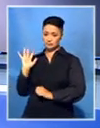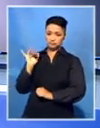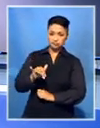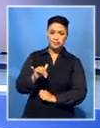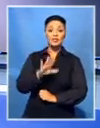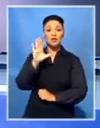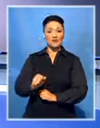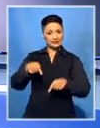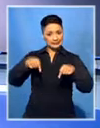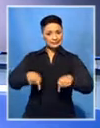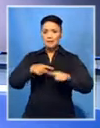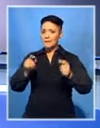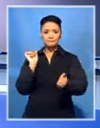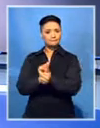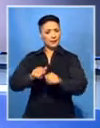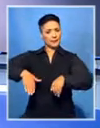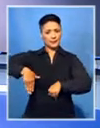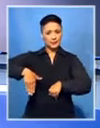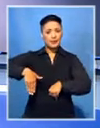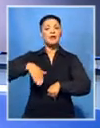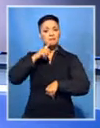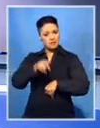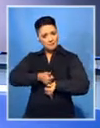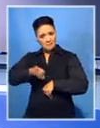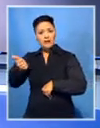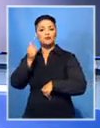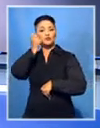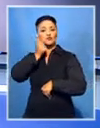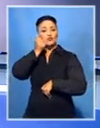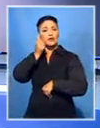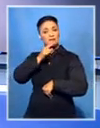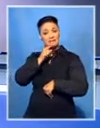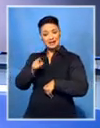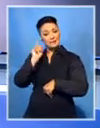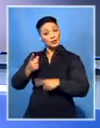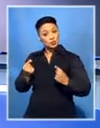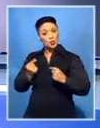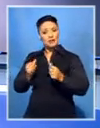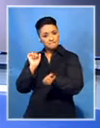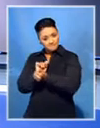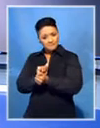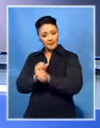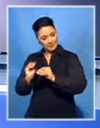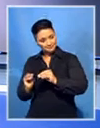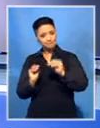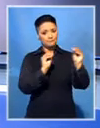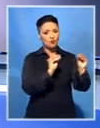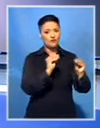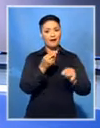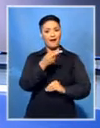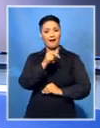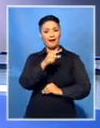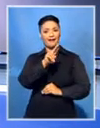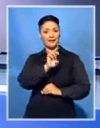This refers to South Africa's failure to arrest Sudanese President Omar Al-Bashir and transfer him to The Hague when he attended an AU summit in Johannesburg